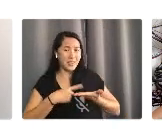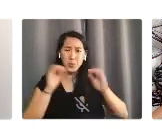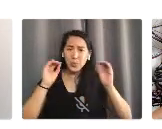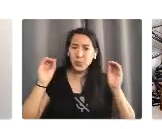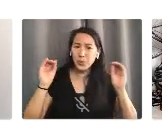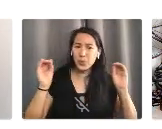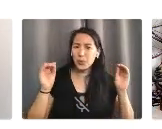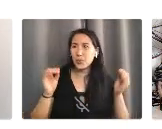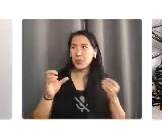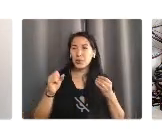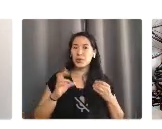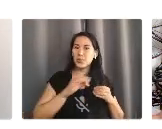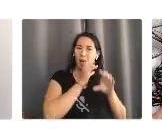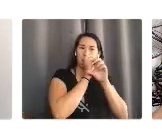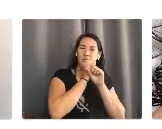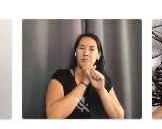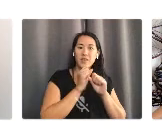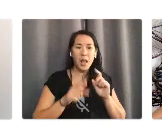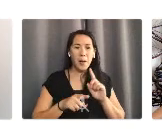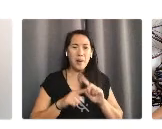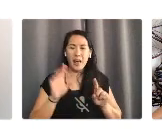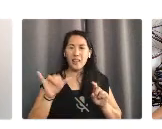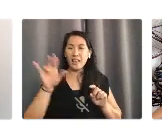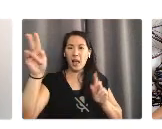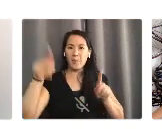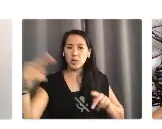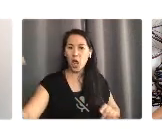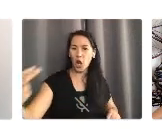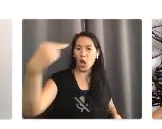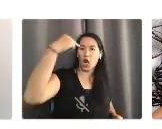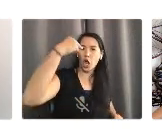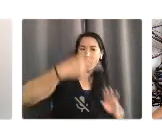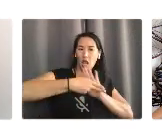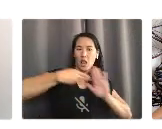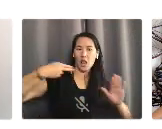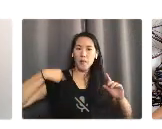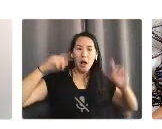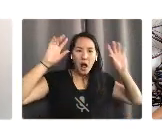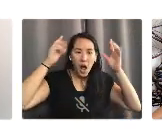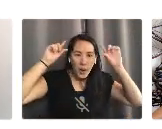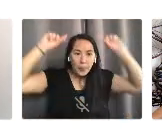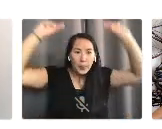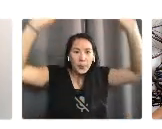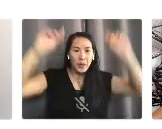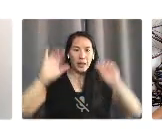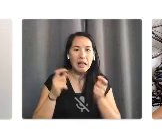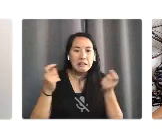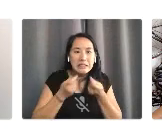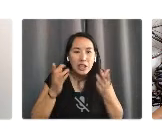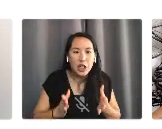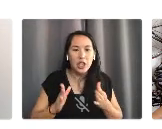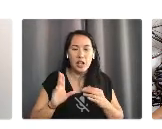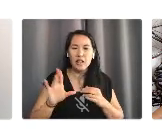was walking around with horns, protruding from my forehead. And this was my first experience of outright work aggression. And I want to